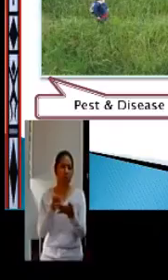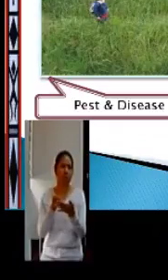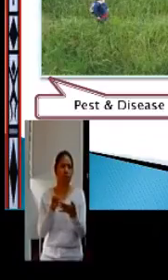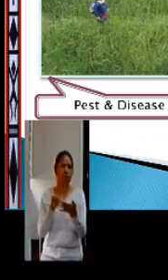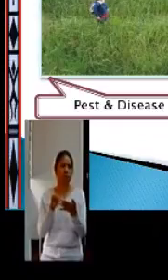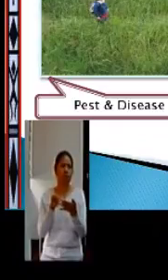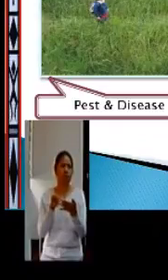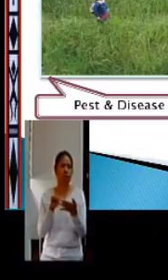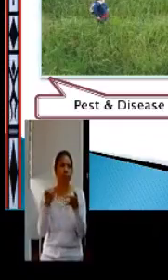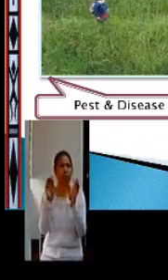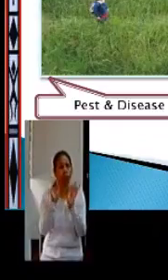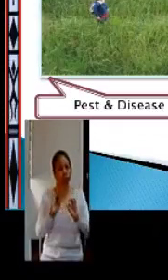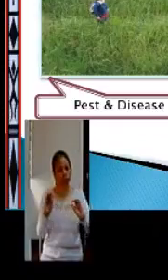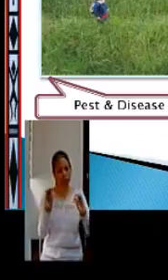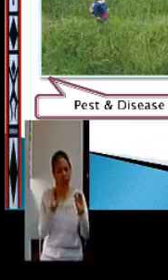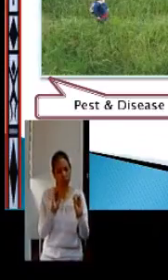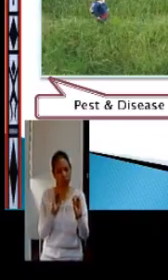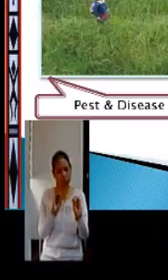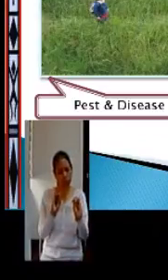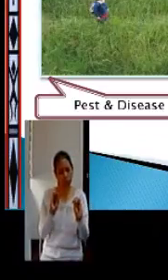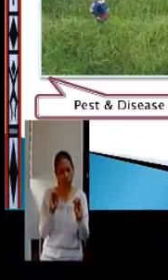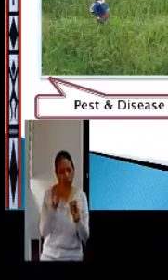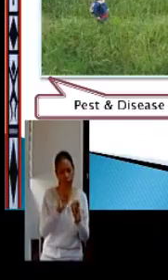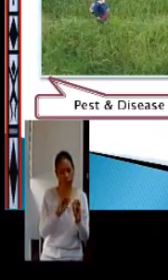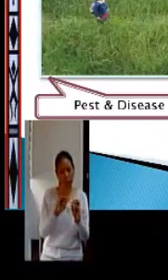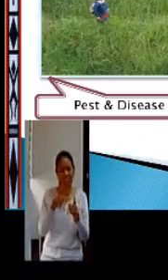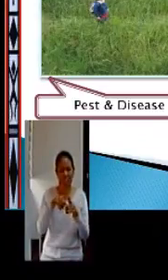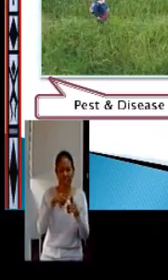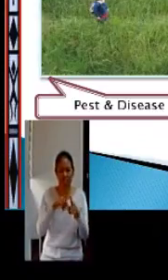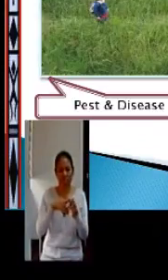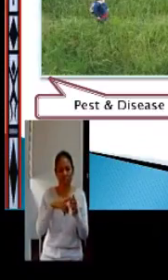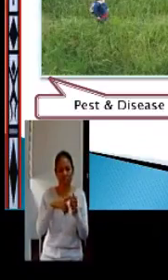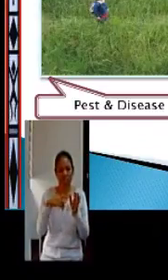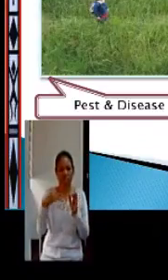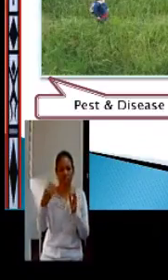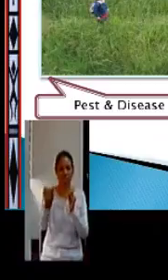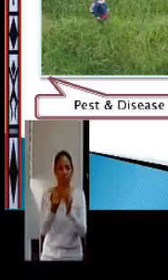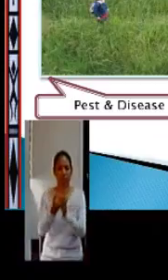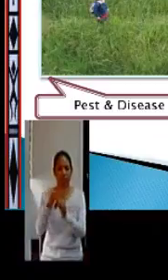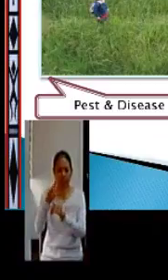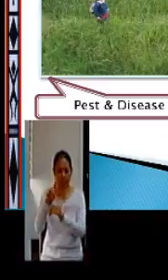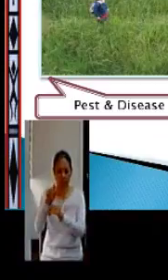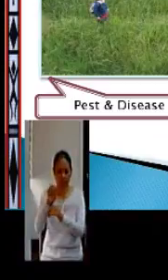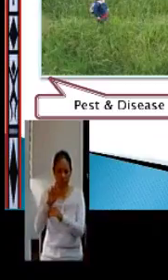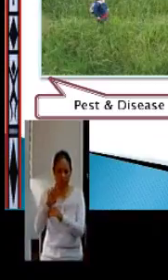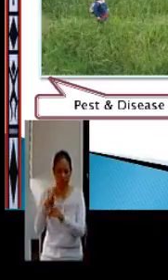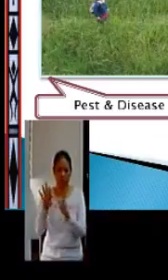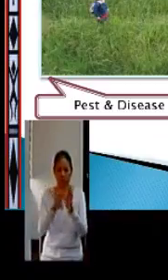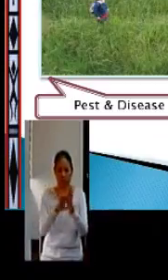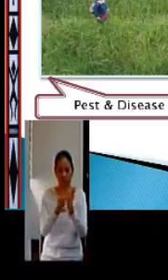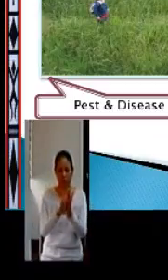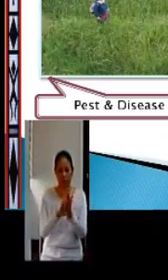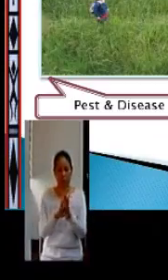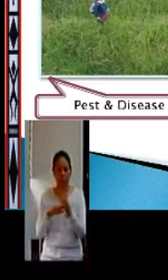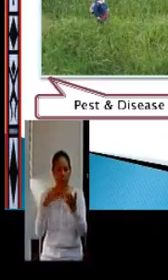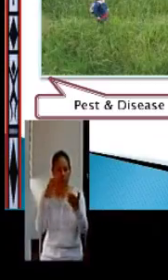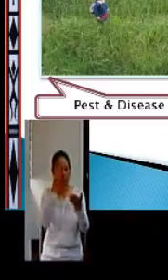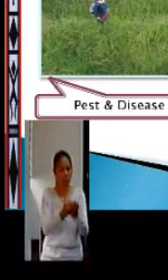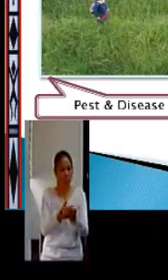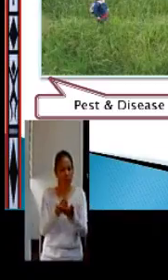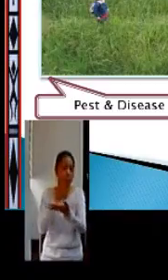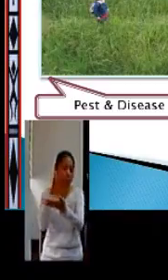walang pag-i-study tapos biglang mag-i-introduce ang mga Department of Agriculture. Like for example, they just come to our place, ito